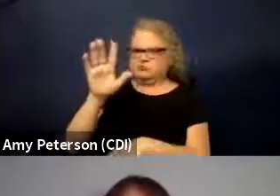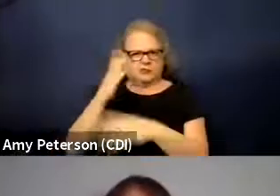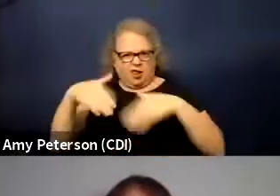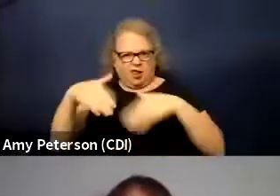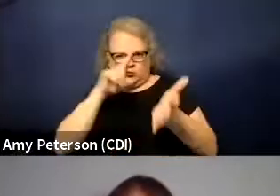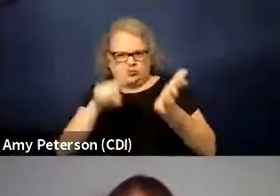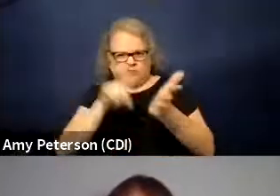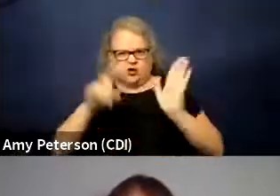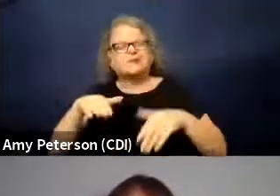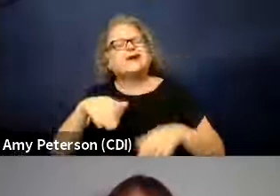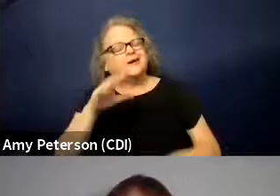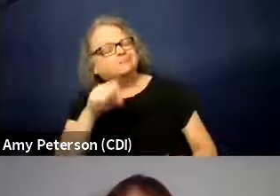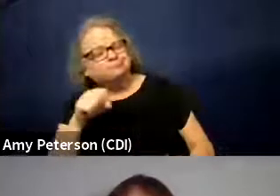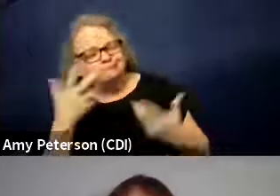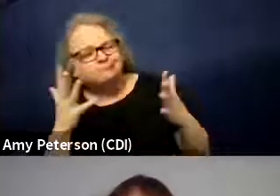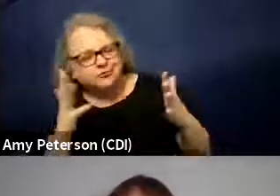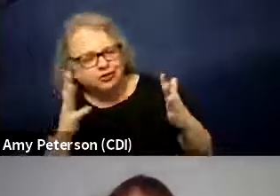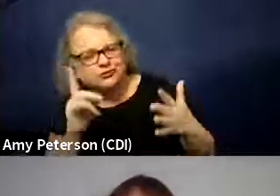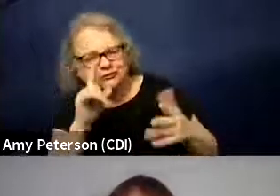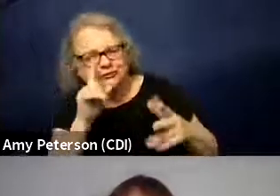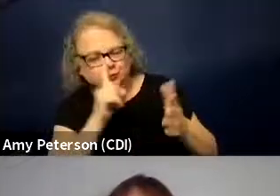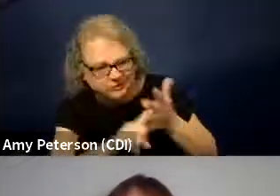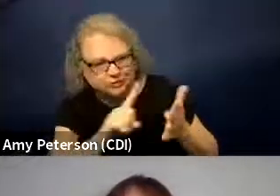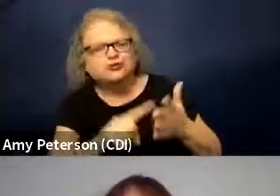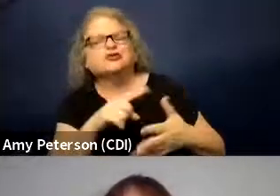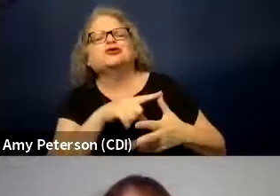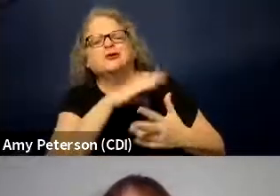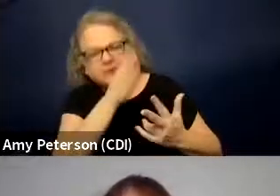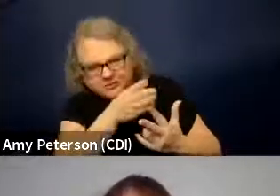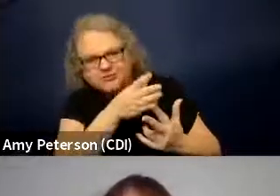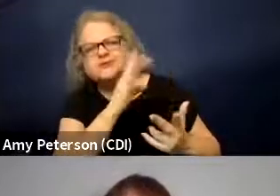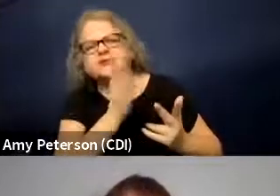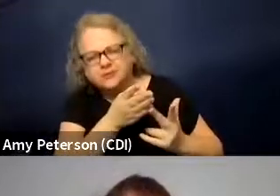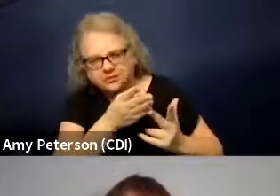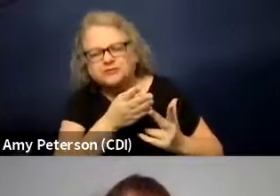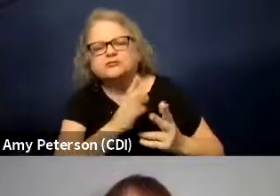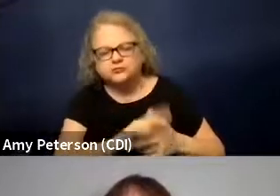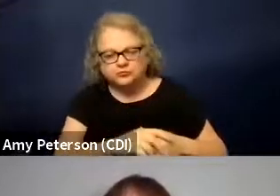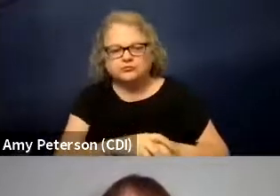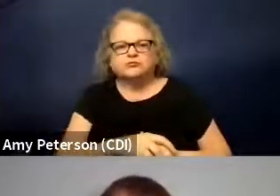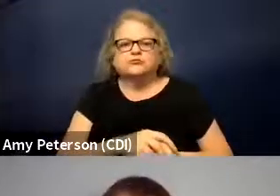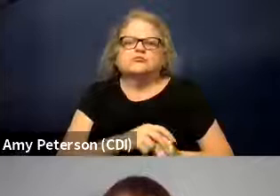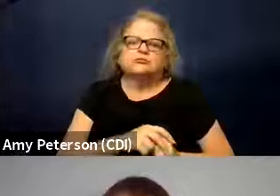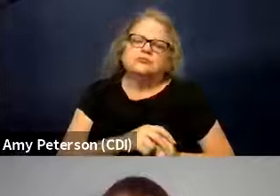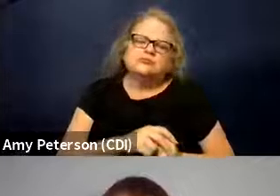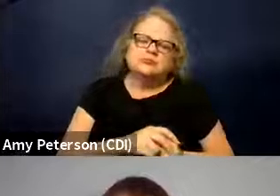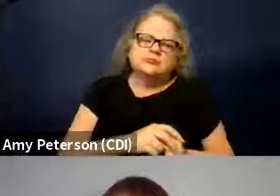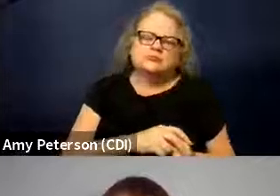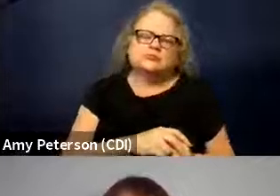the way they ran the human studies. When you do human studies, they are